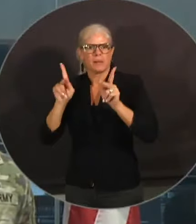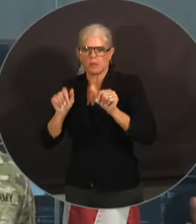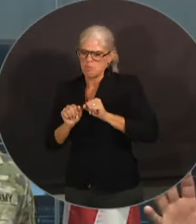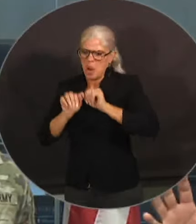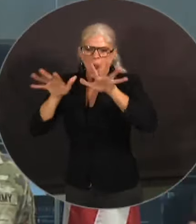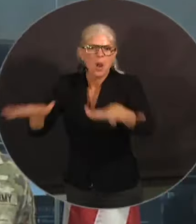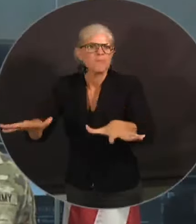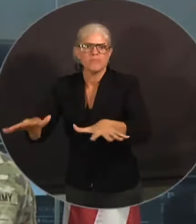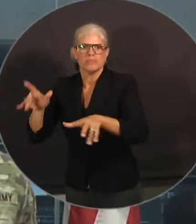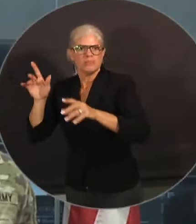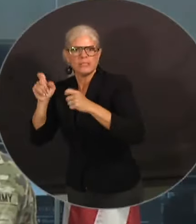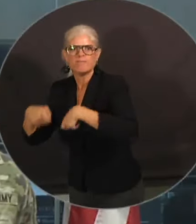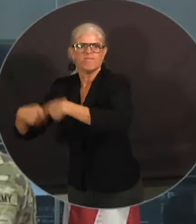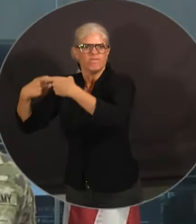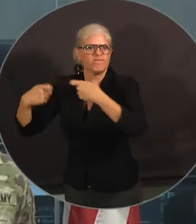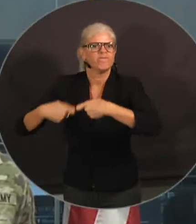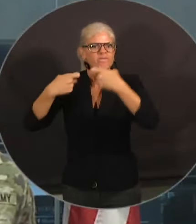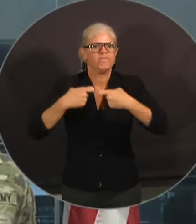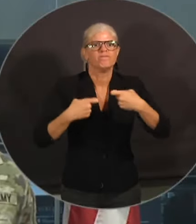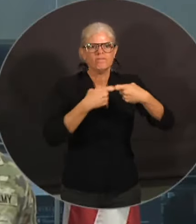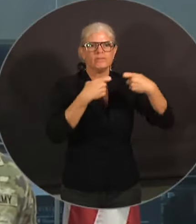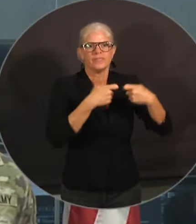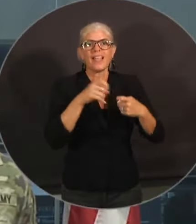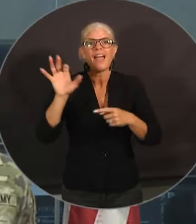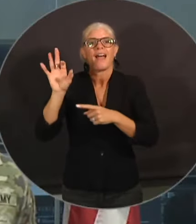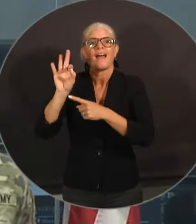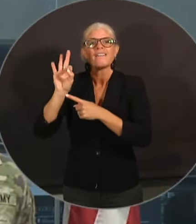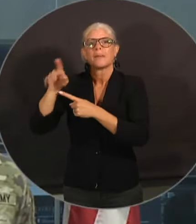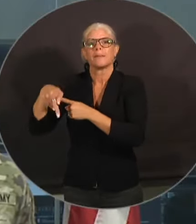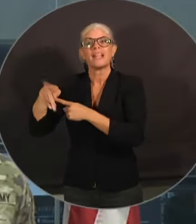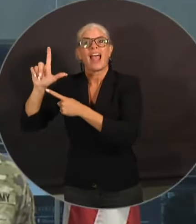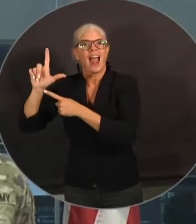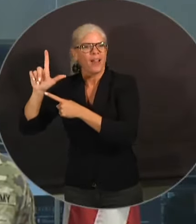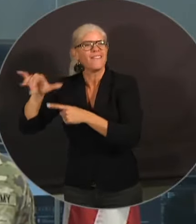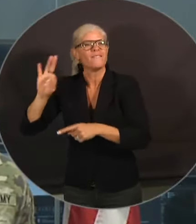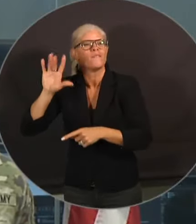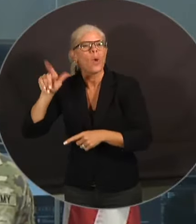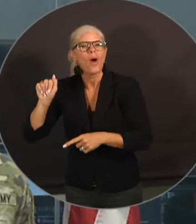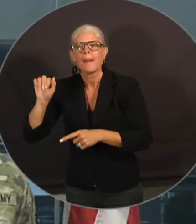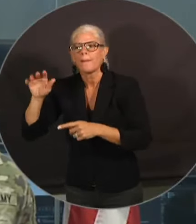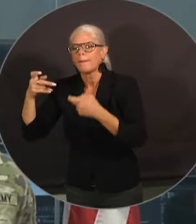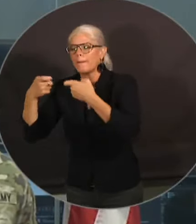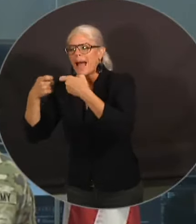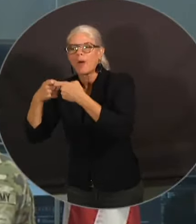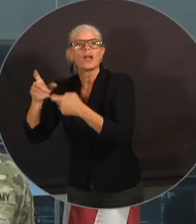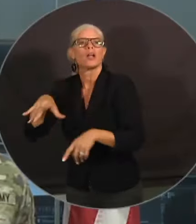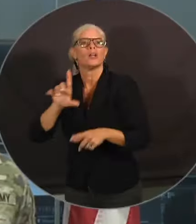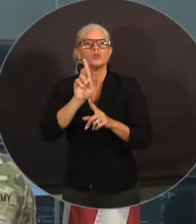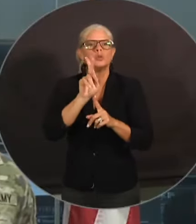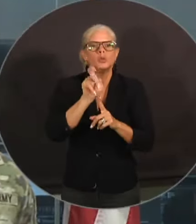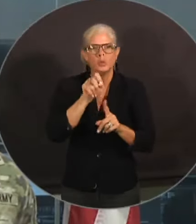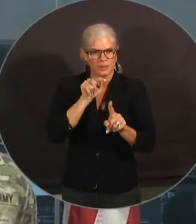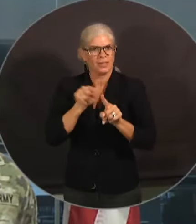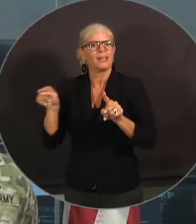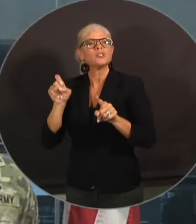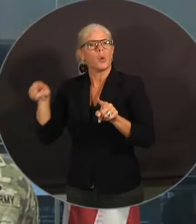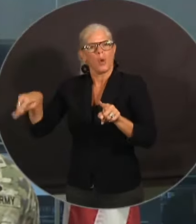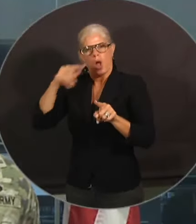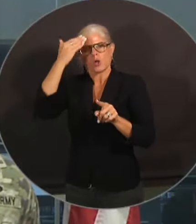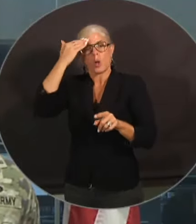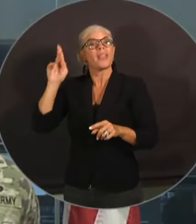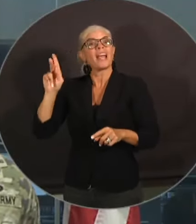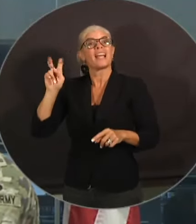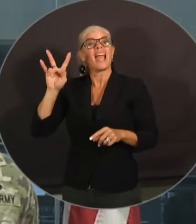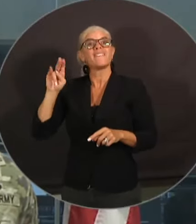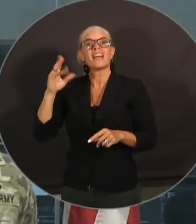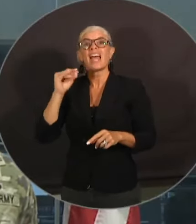Light or Duke, they have some of the smaller outfits just don't have as much. So Kevin and his team, we've worked really hard to provide